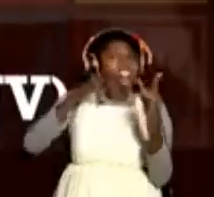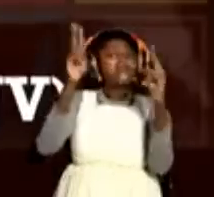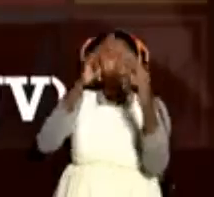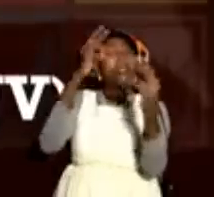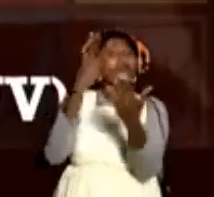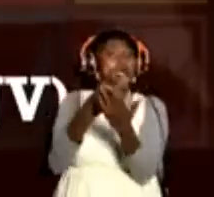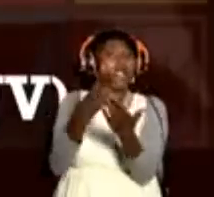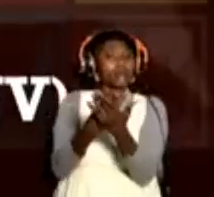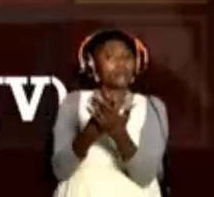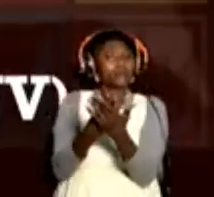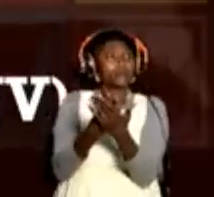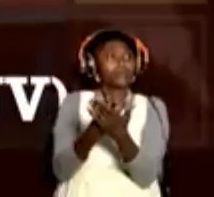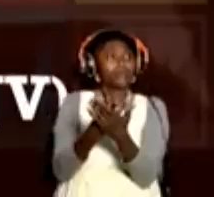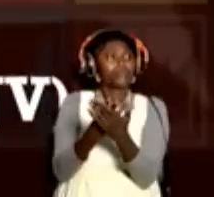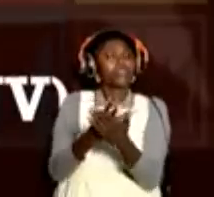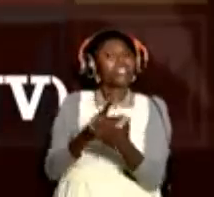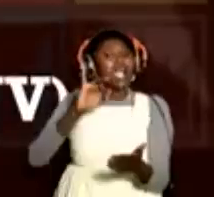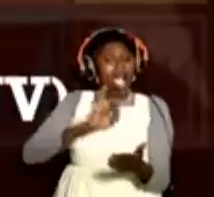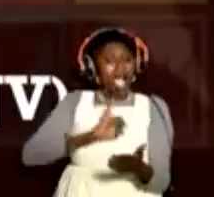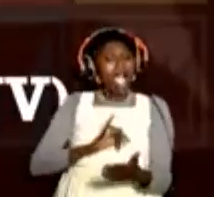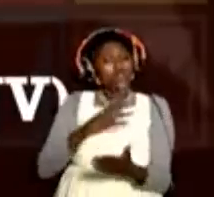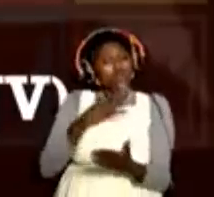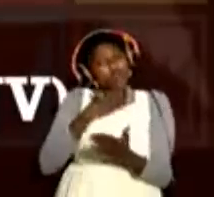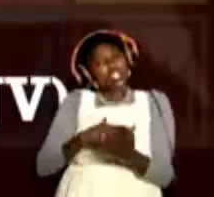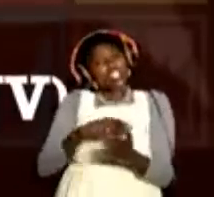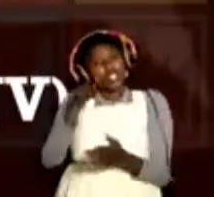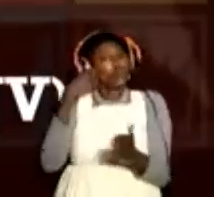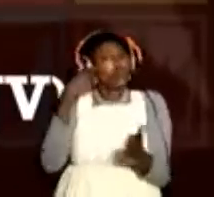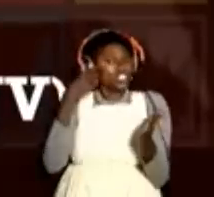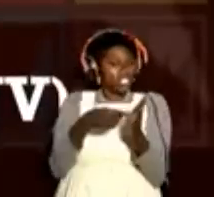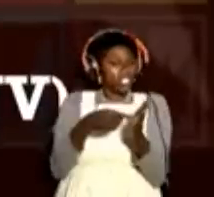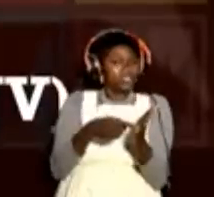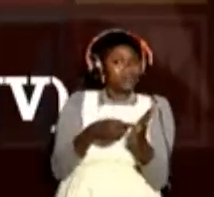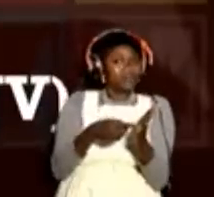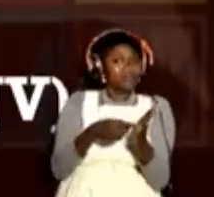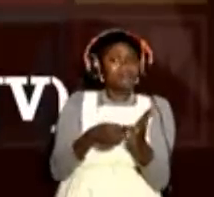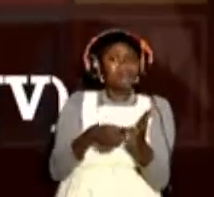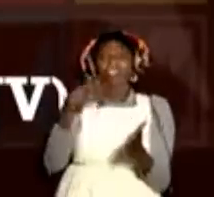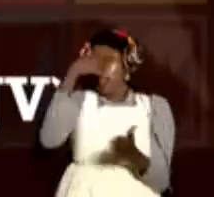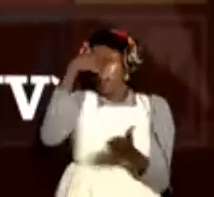well. I wish you would help me check,